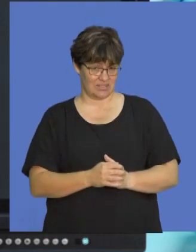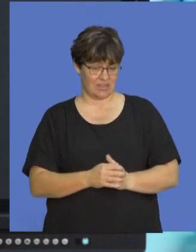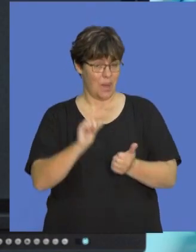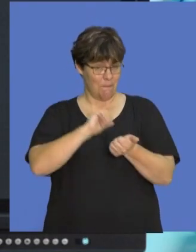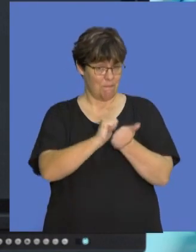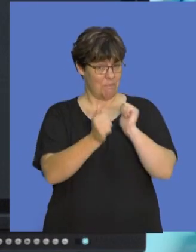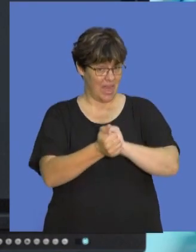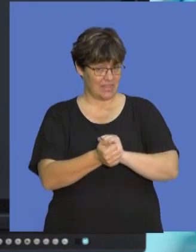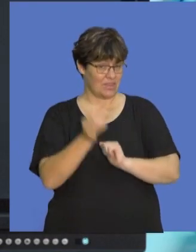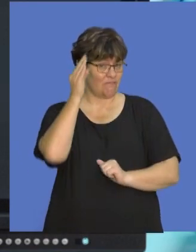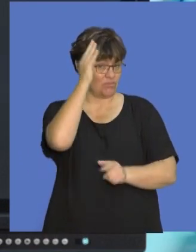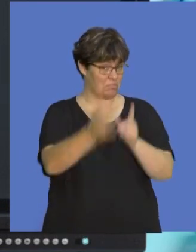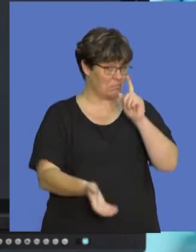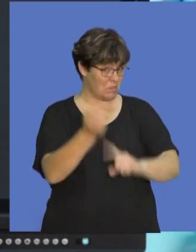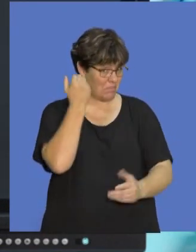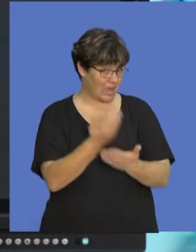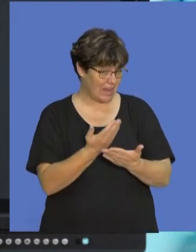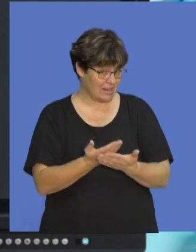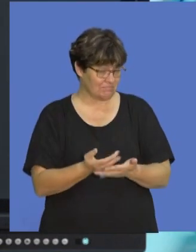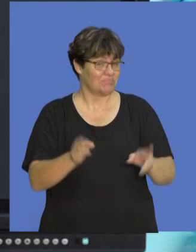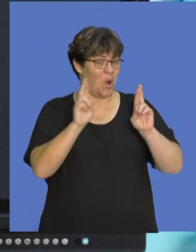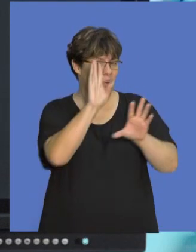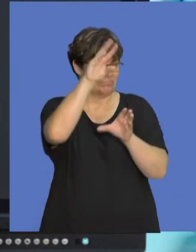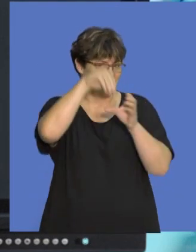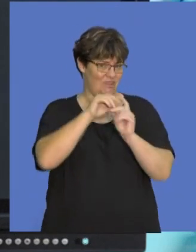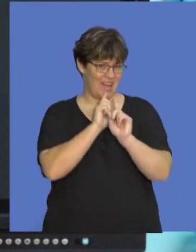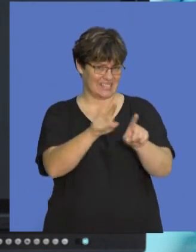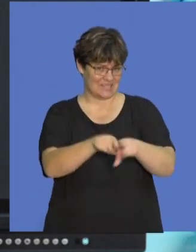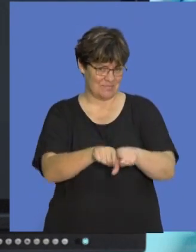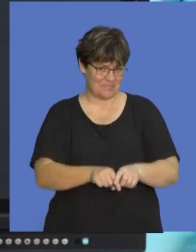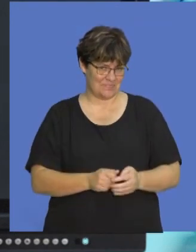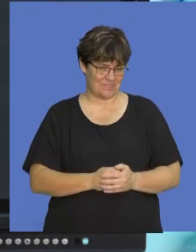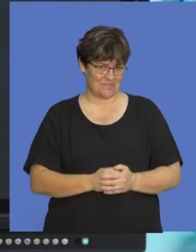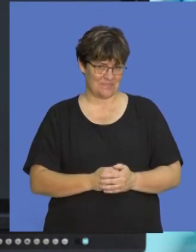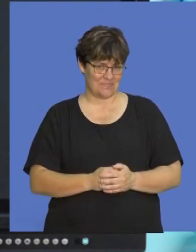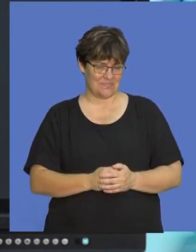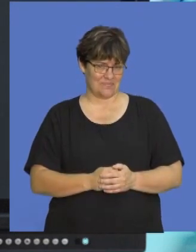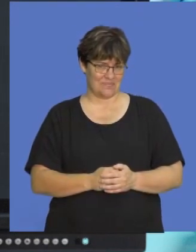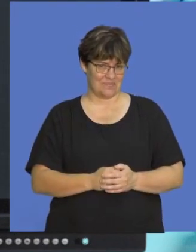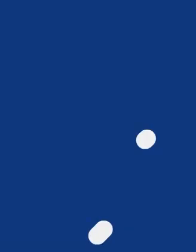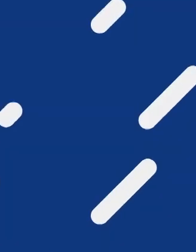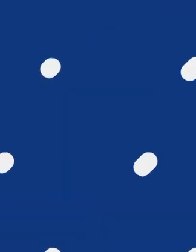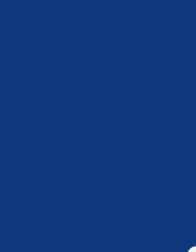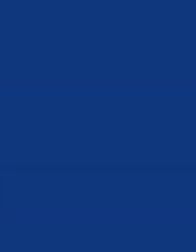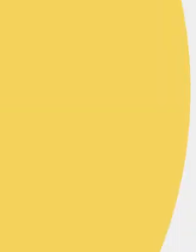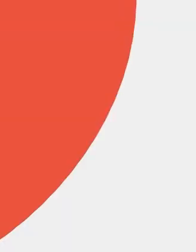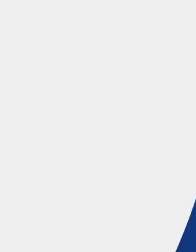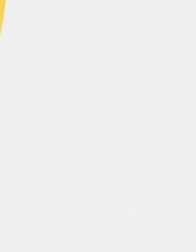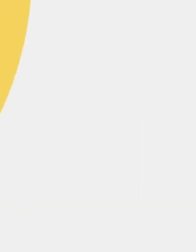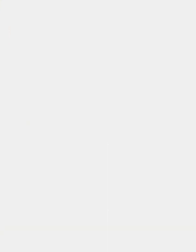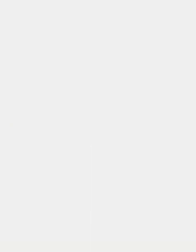to answer the question, can maths help us predict the future? I hope you'll be part of the answer too.